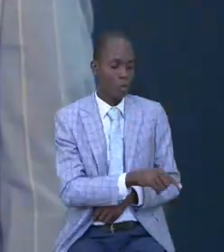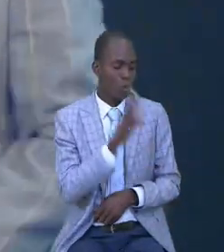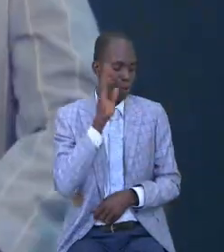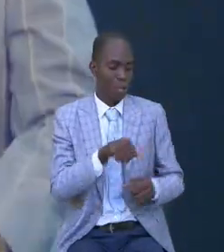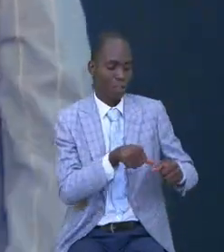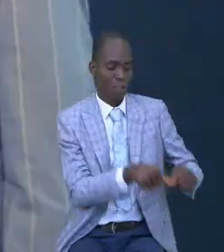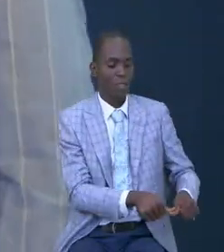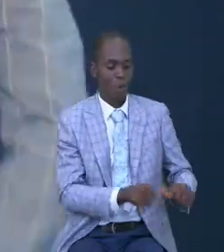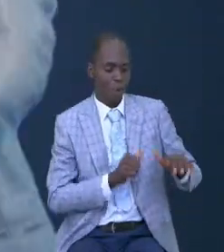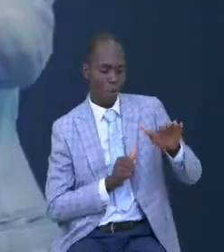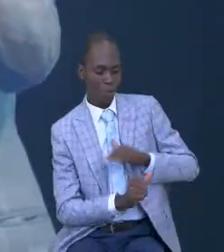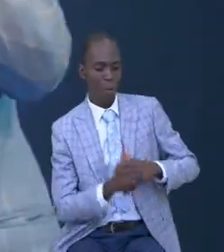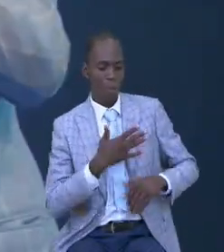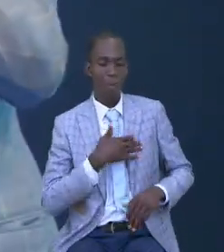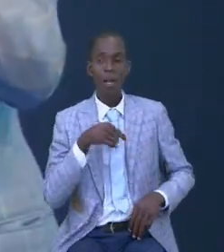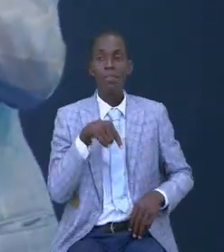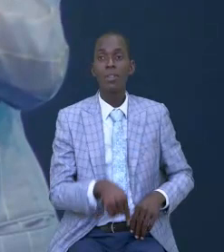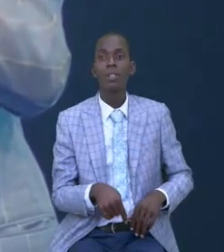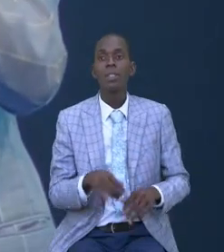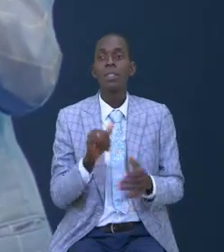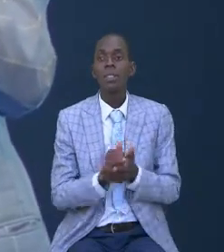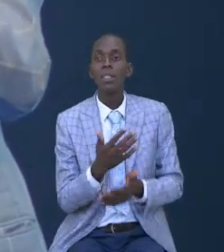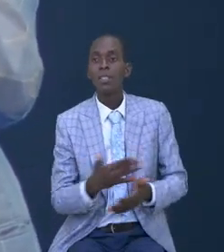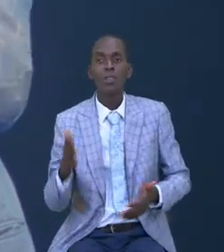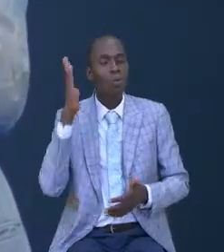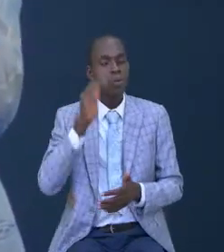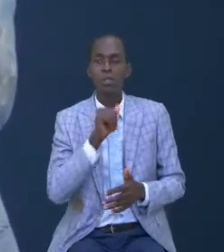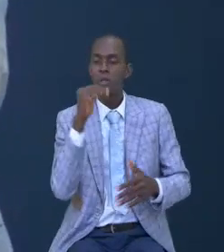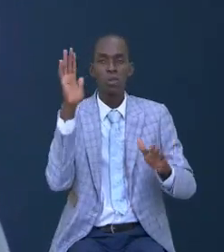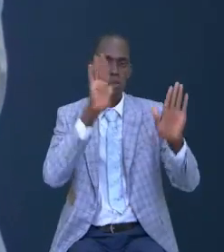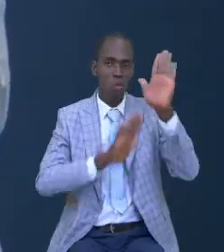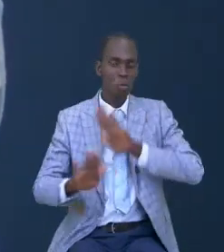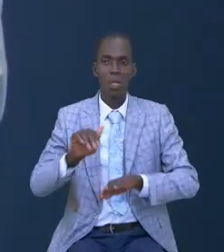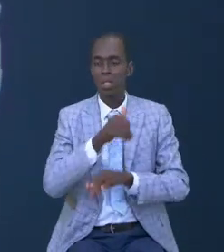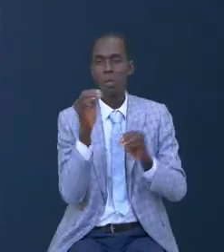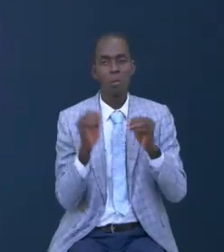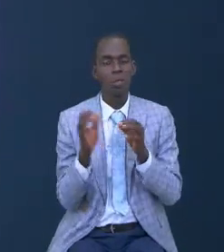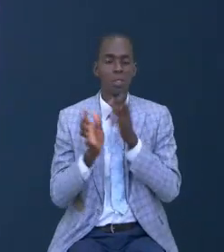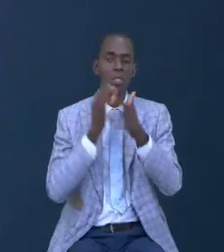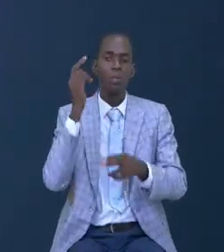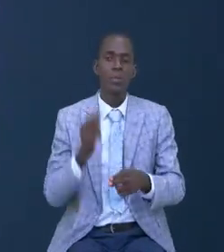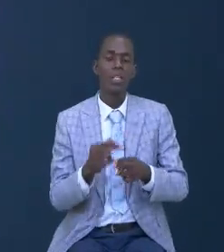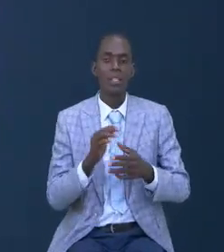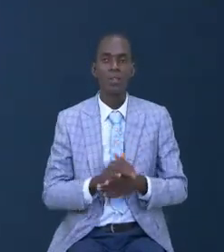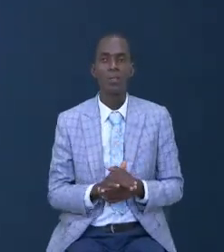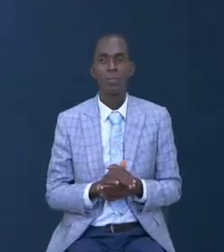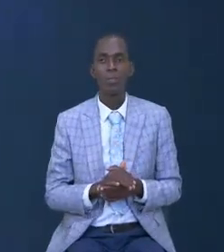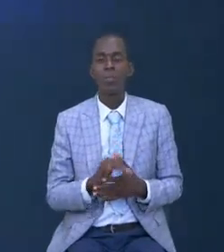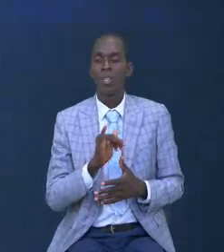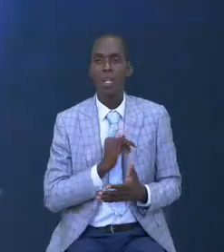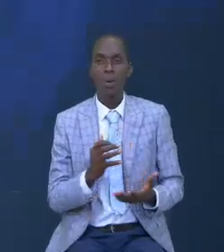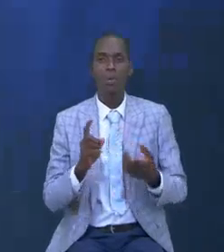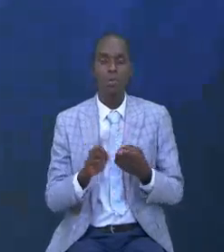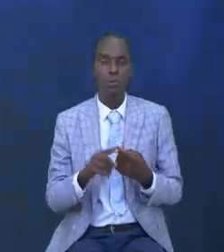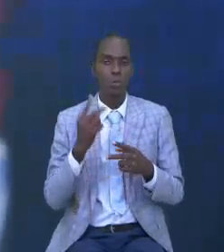belong, under my feet, that thing will not trouble you from tonight in Jesus' name. I want you to